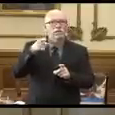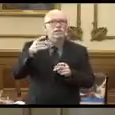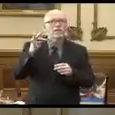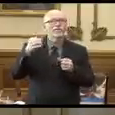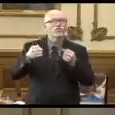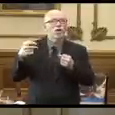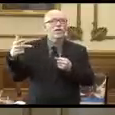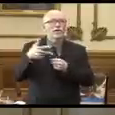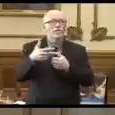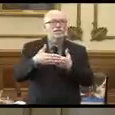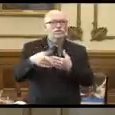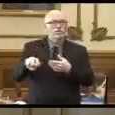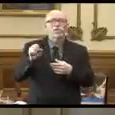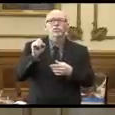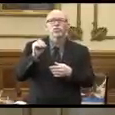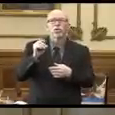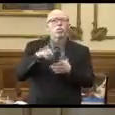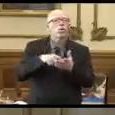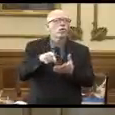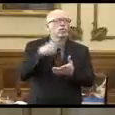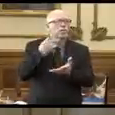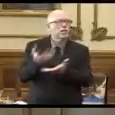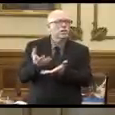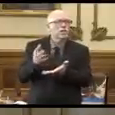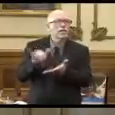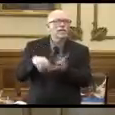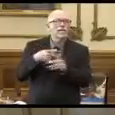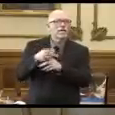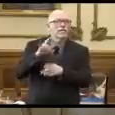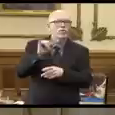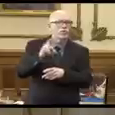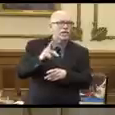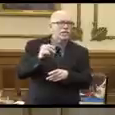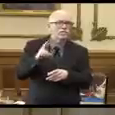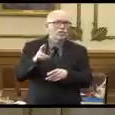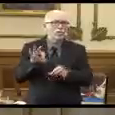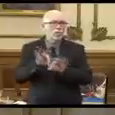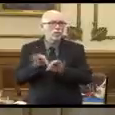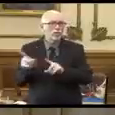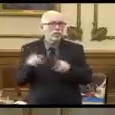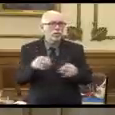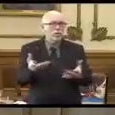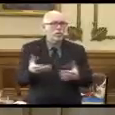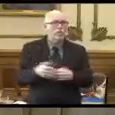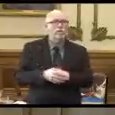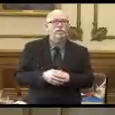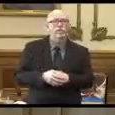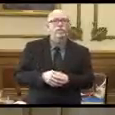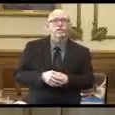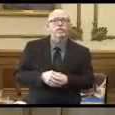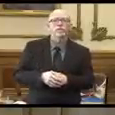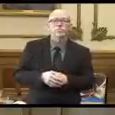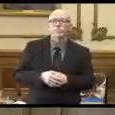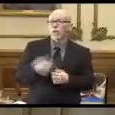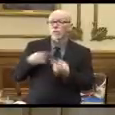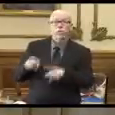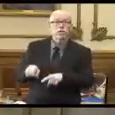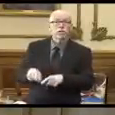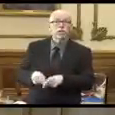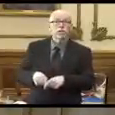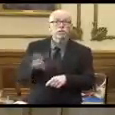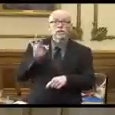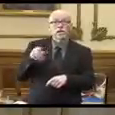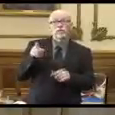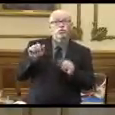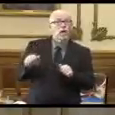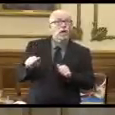center close to them. So what do you say to them about that sort of risk-reward calculation? Then I would agree. I think if you've been